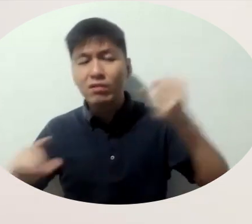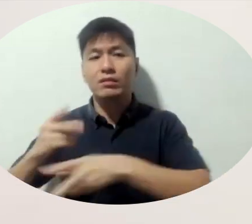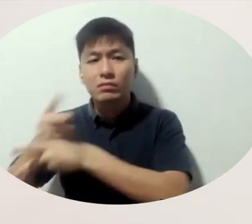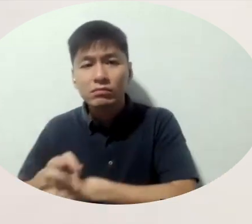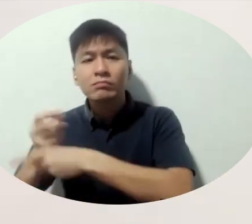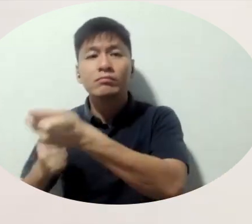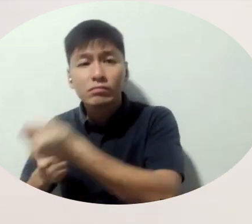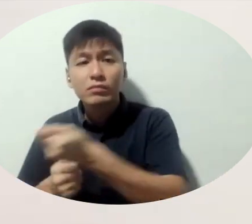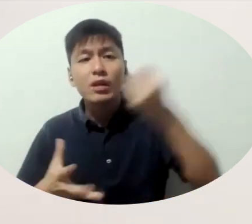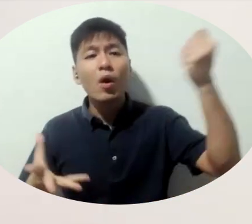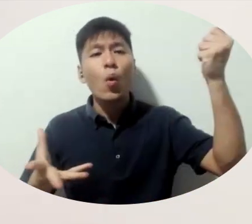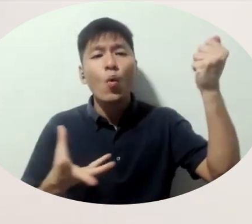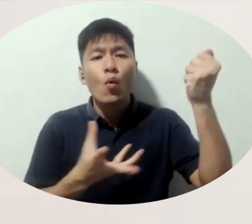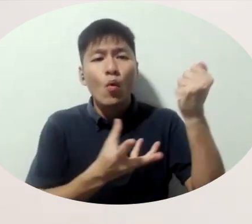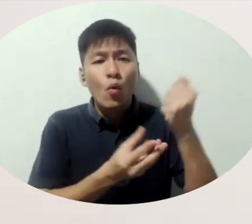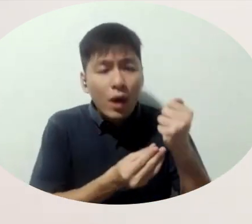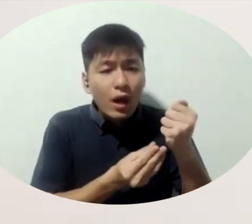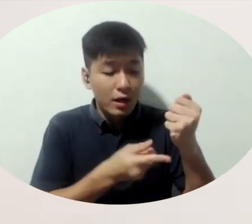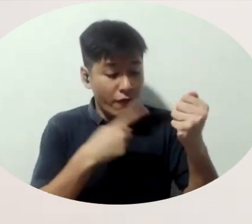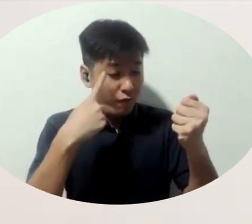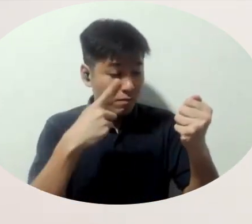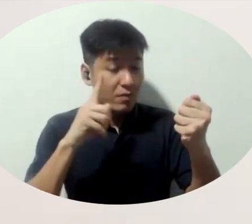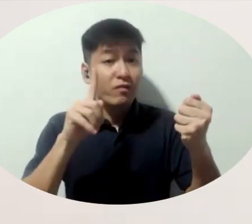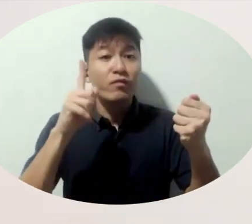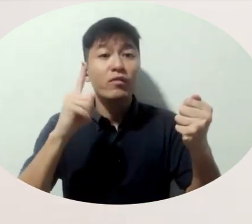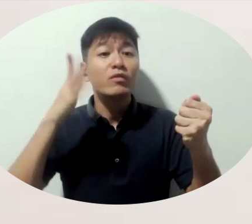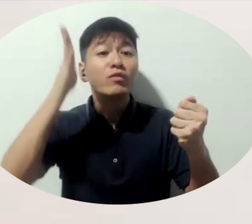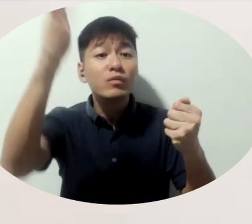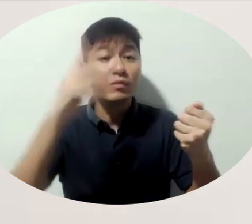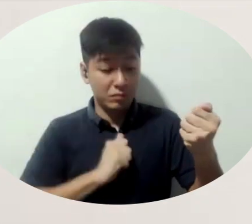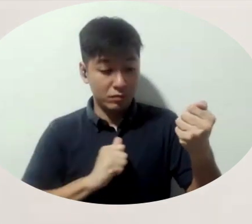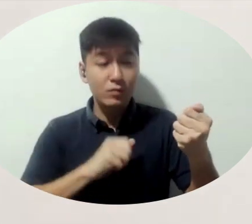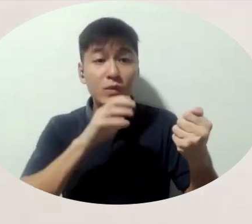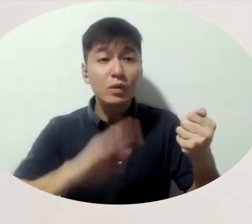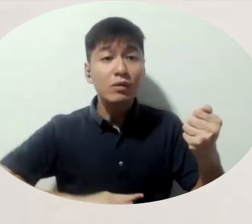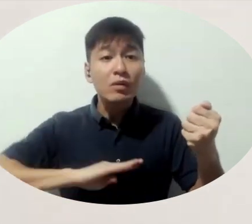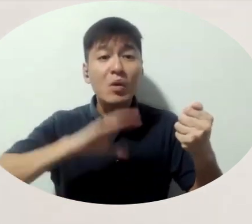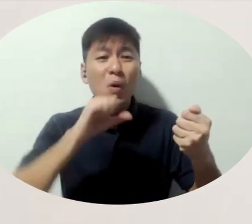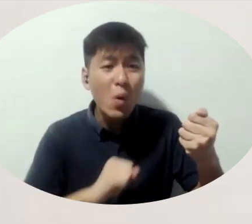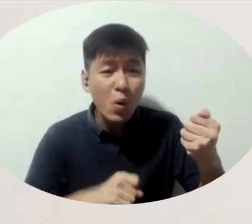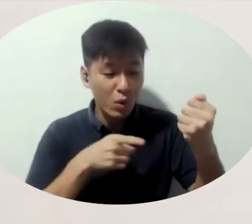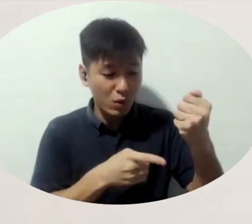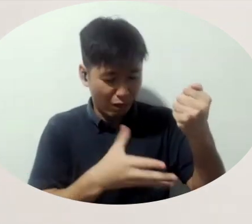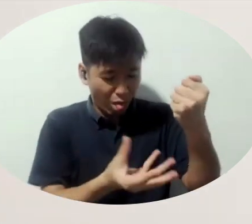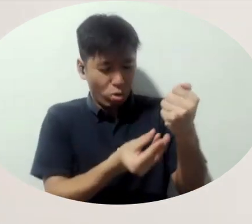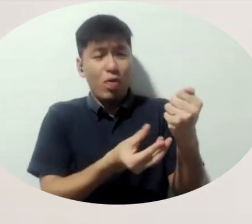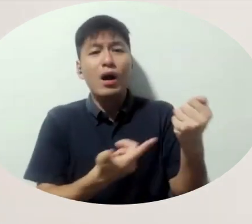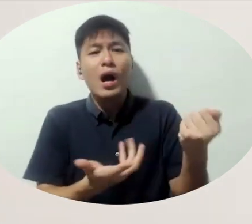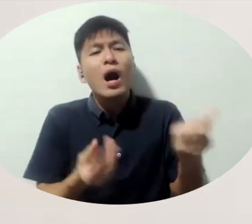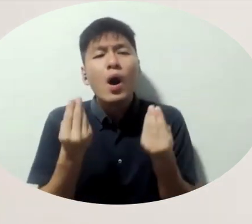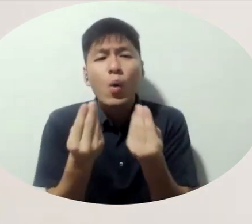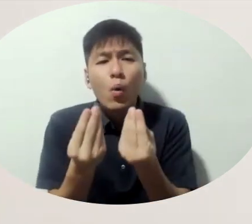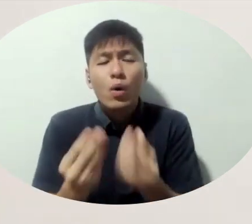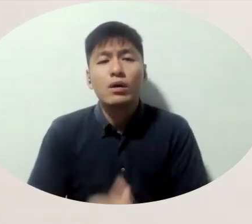us. So this links to policy, harmonization of different policies. If then I go